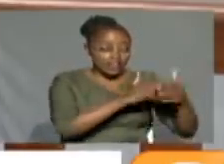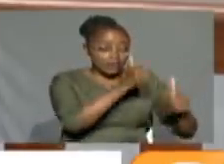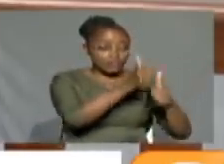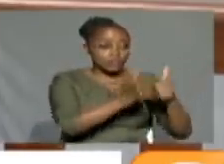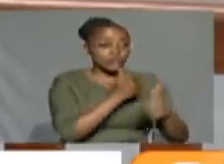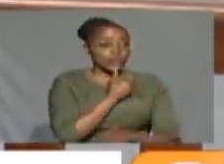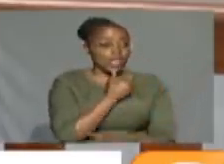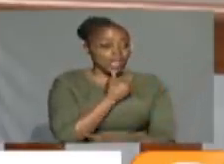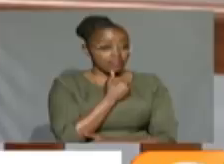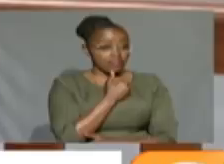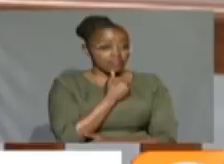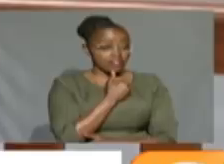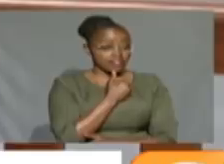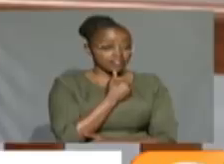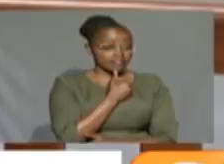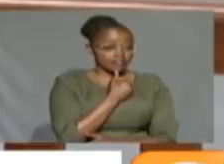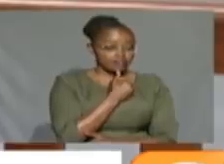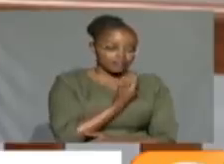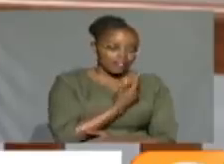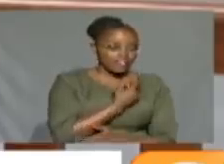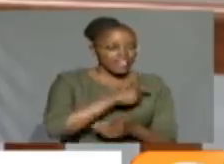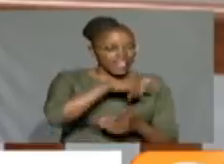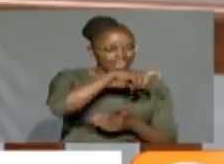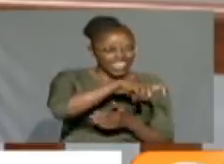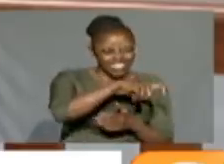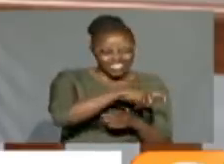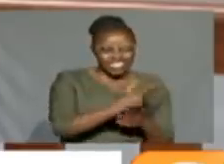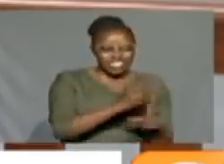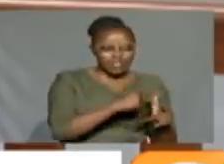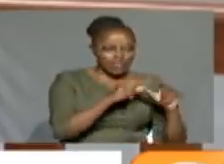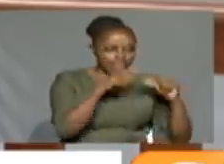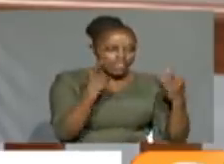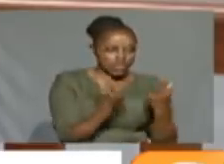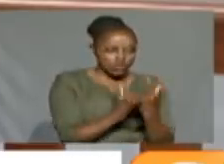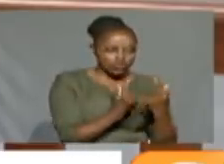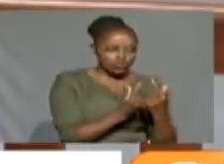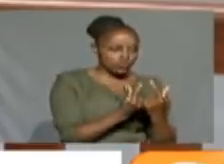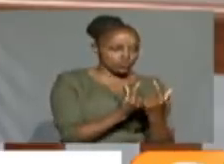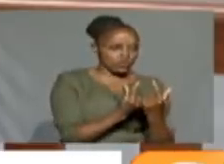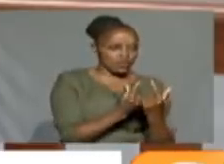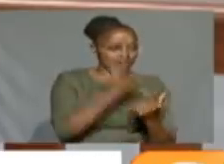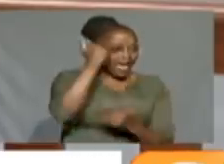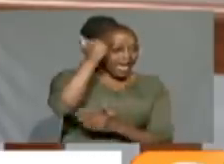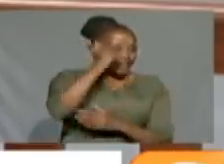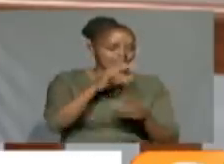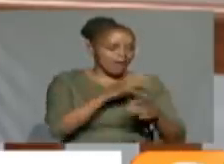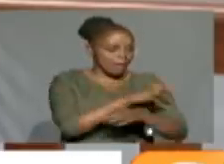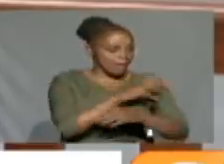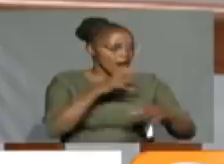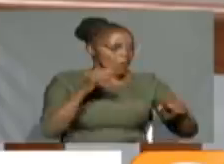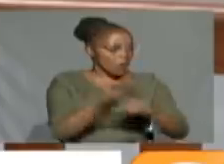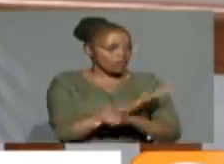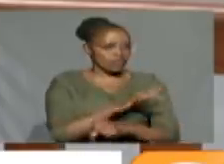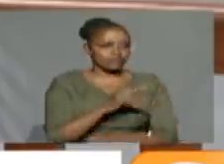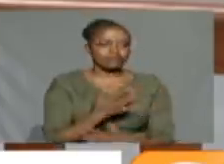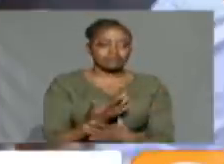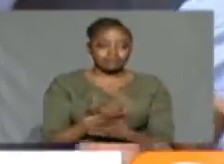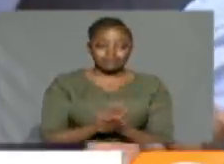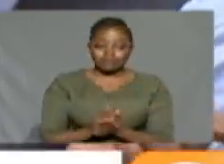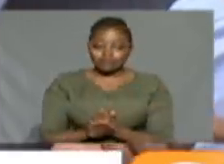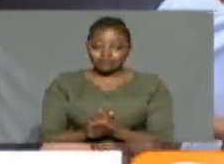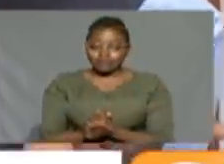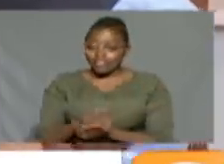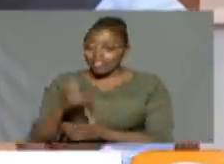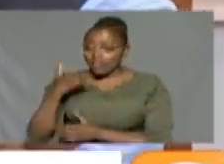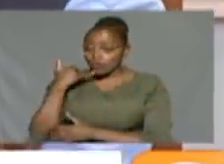had. The guarantee mechanism, the group dynamics was very, very powerful. Yeah. Yeah. And let's face it, Daktari, the